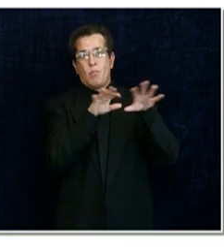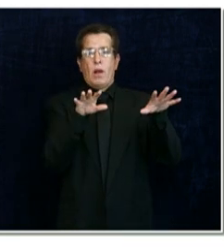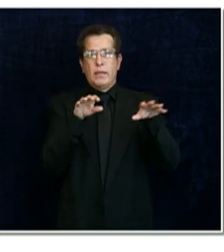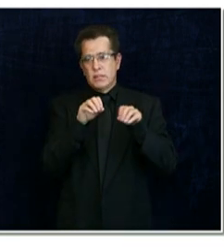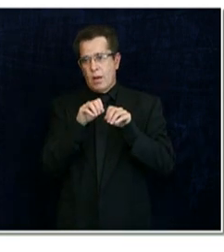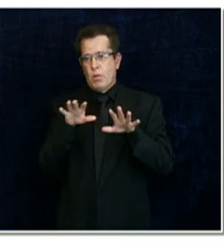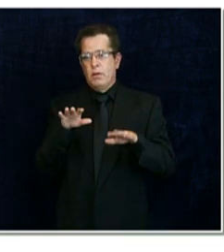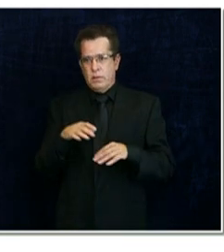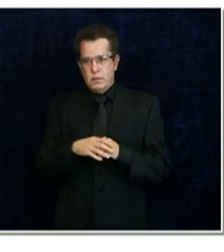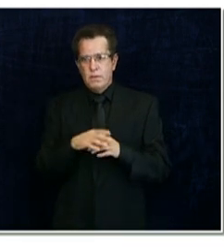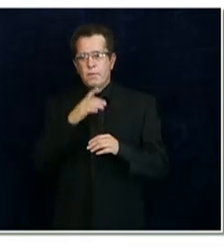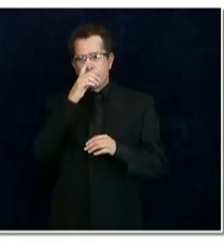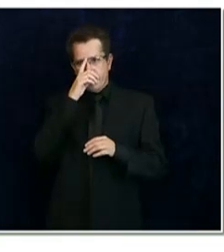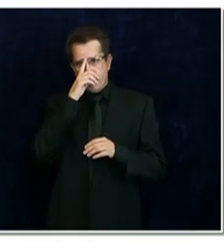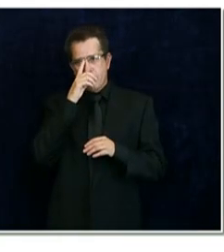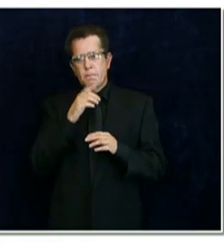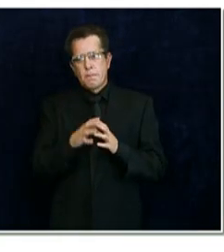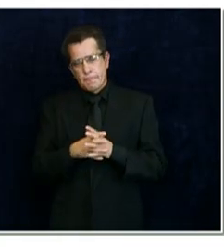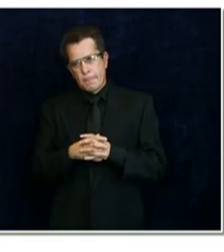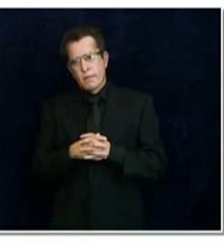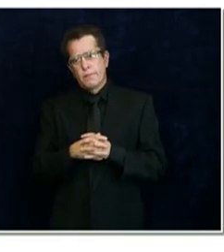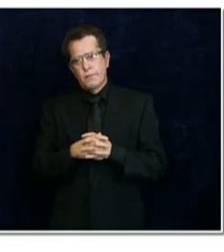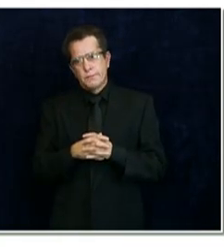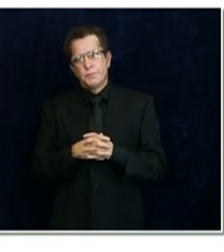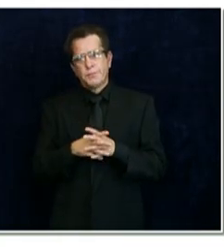And these, if you can go back to the last slide,